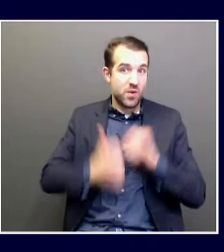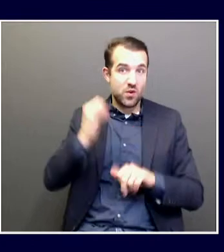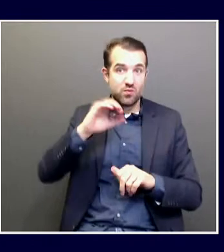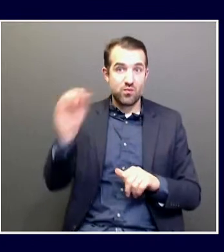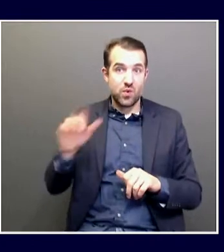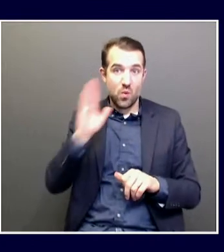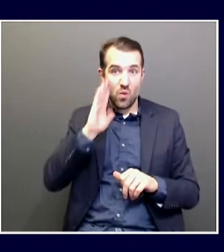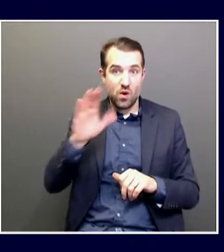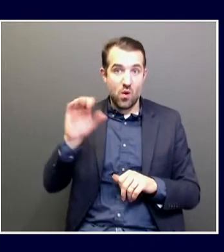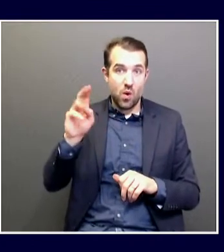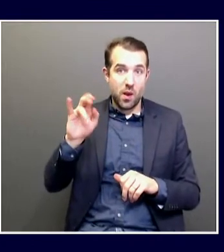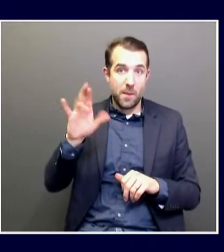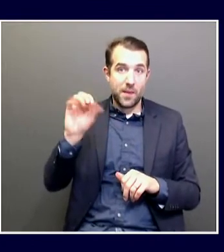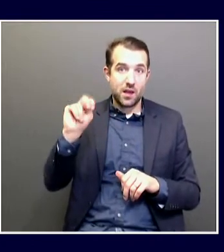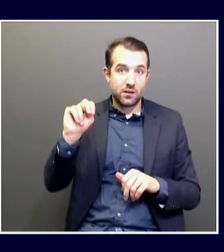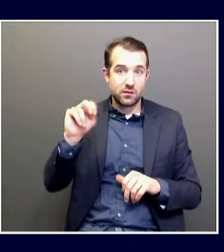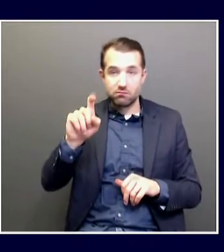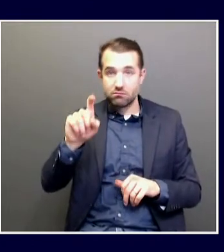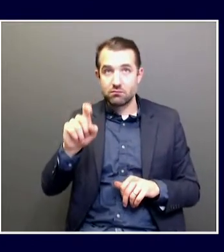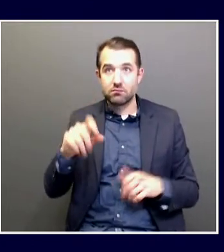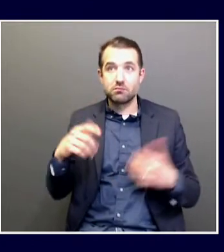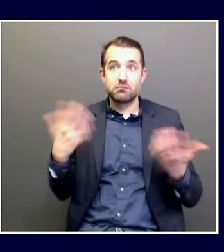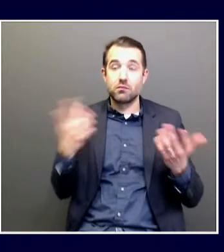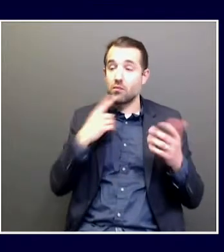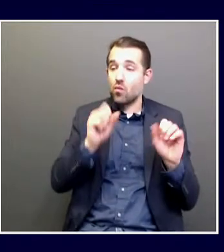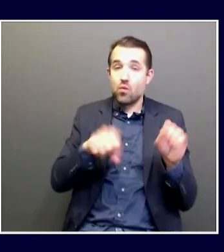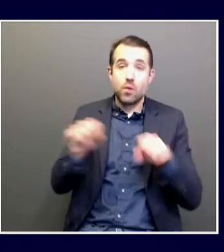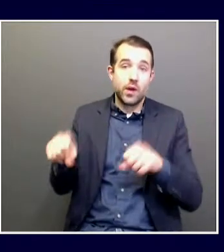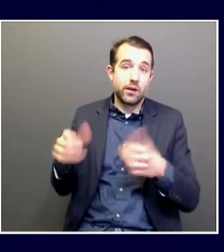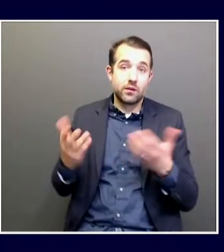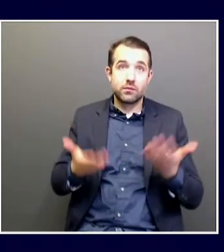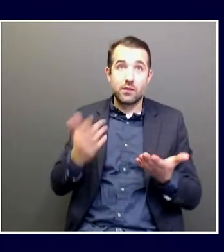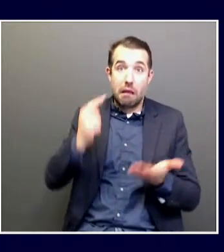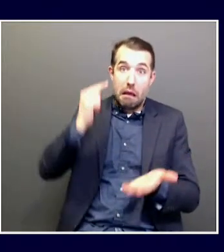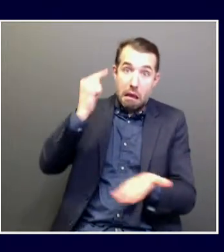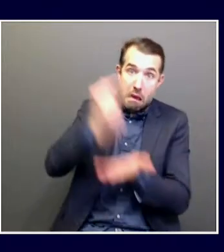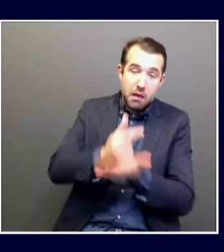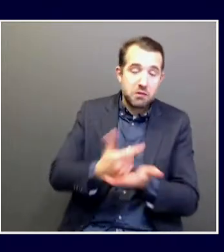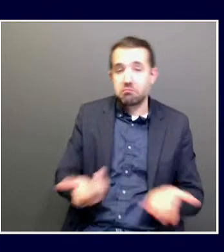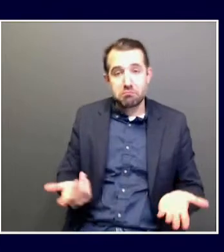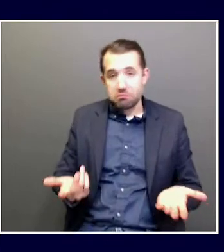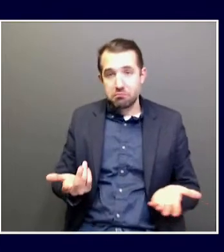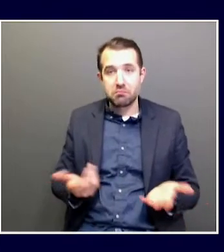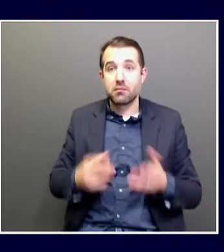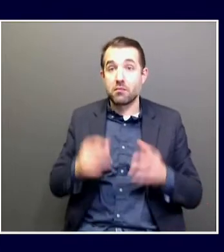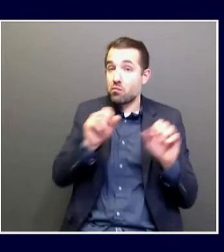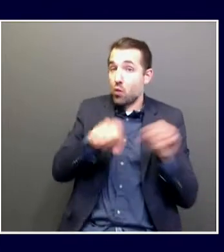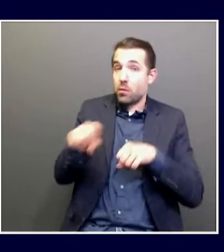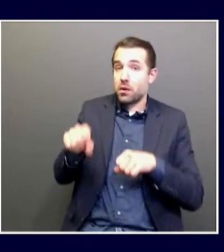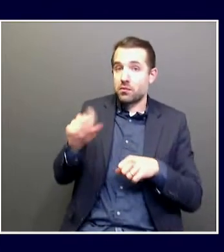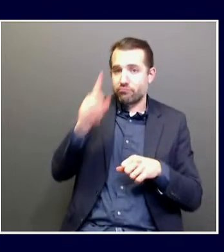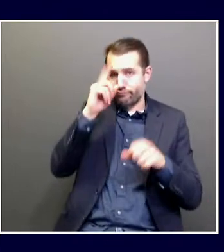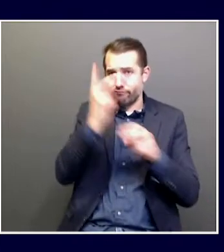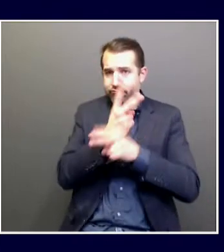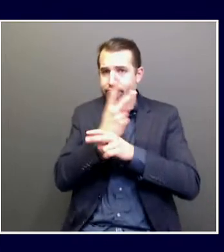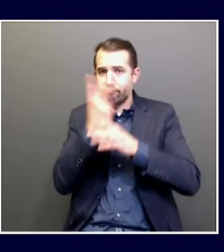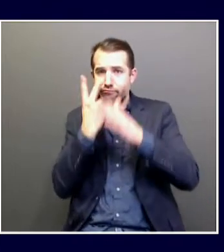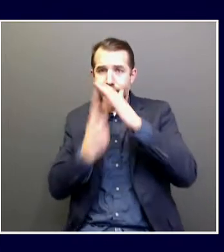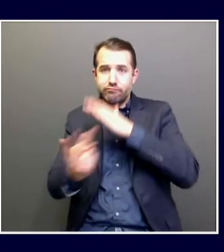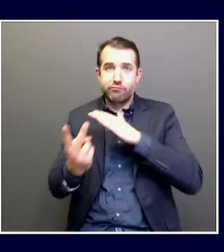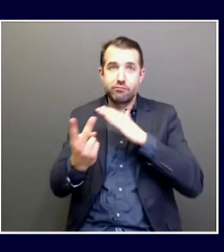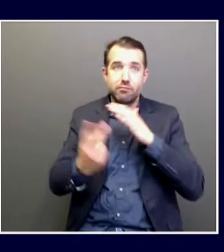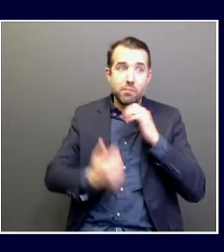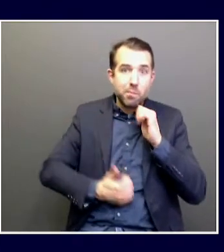probable. I can't make a promise or anything of that sort. That's just what various mathematical models predict, as well as based on the experience